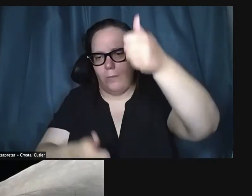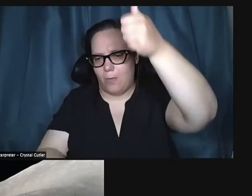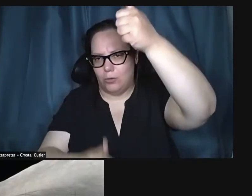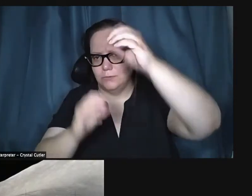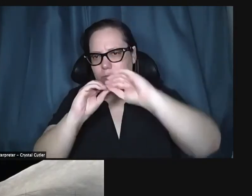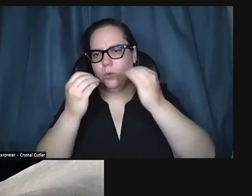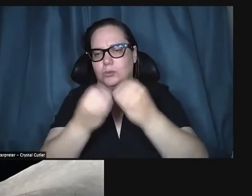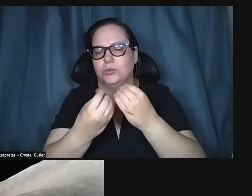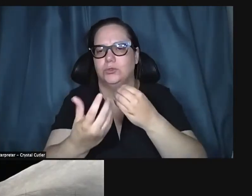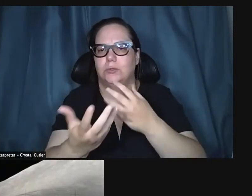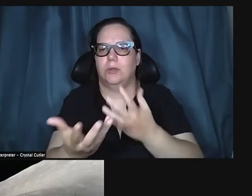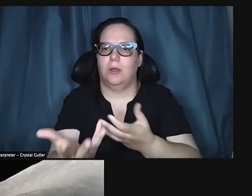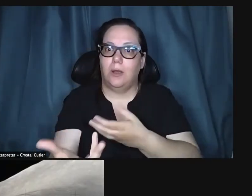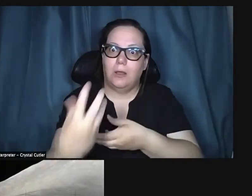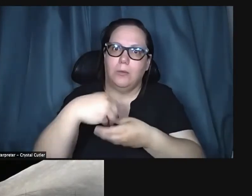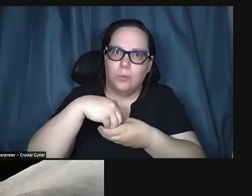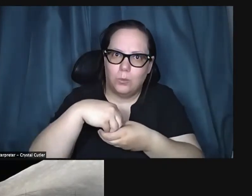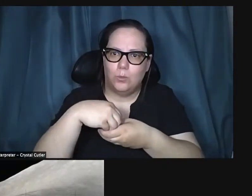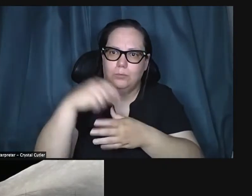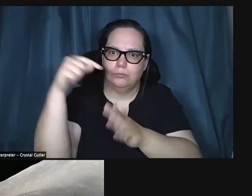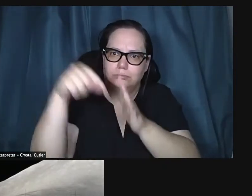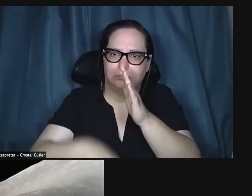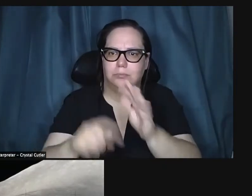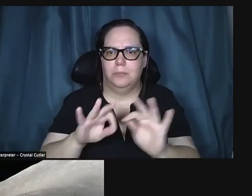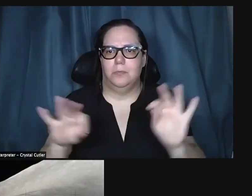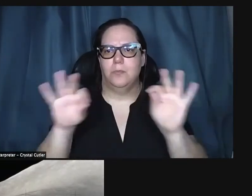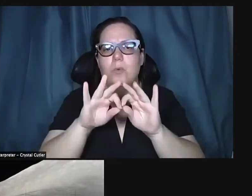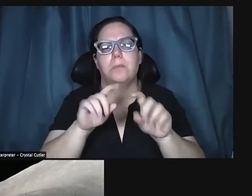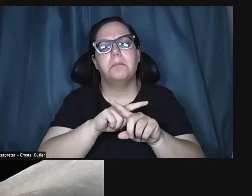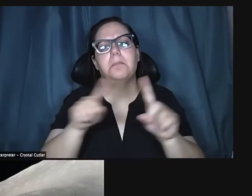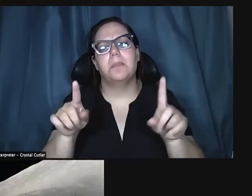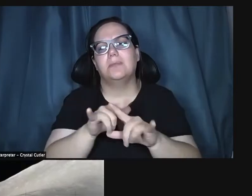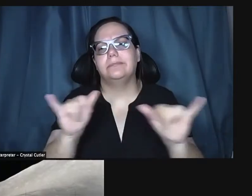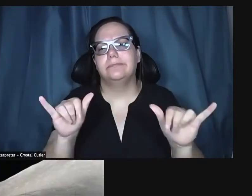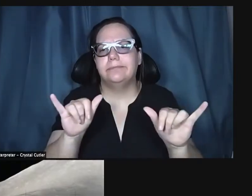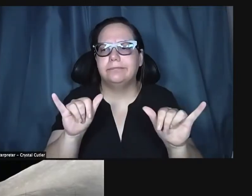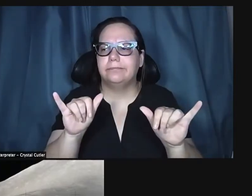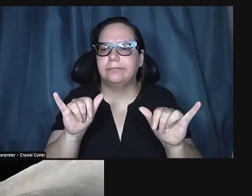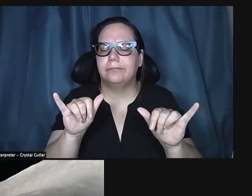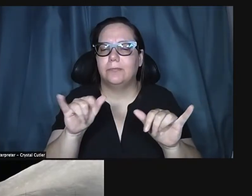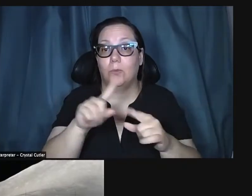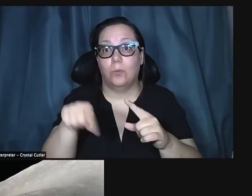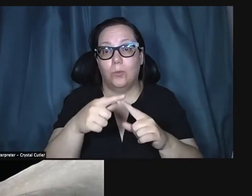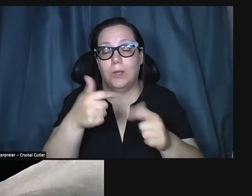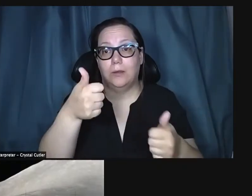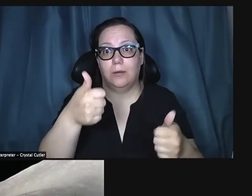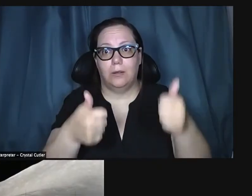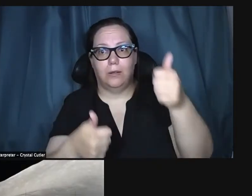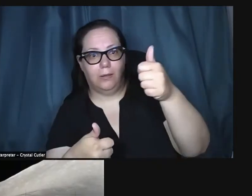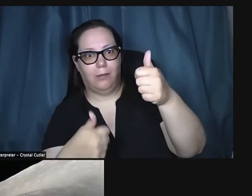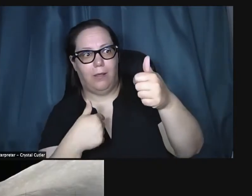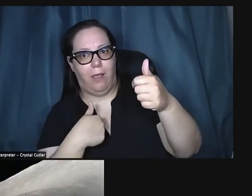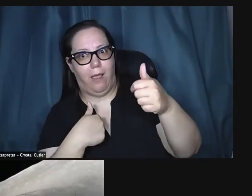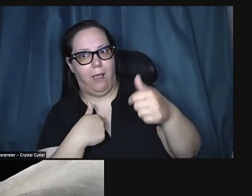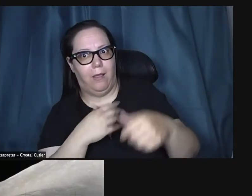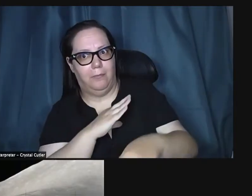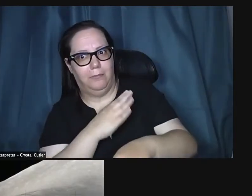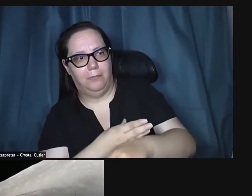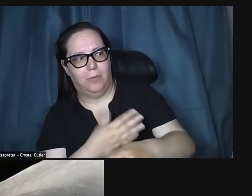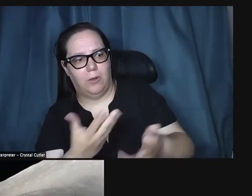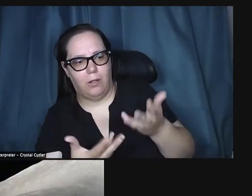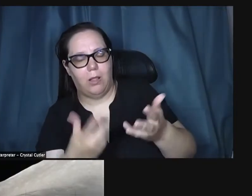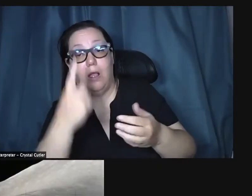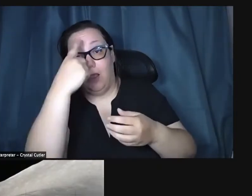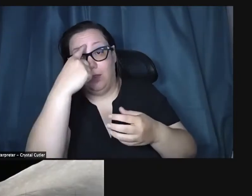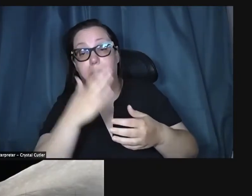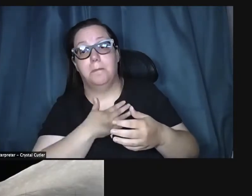deeply is very, very important. When you're on the other end, I think about my